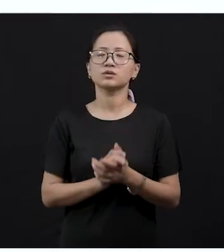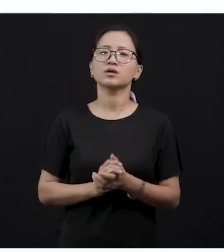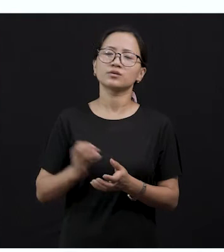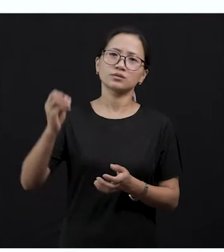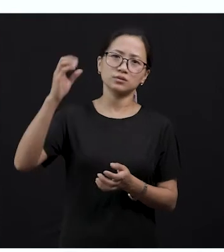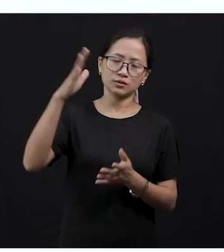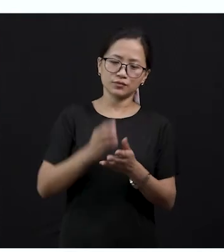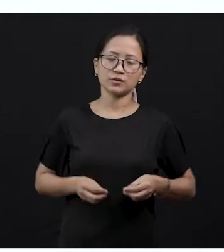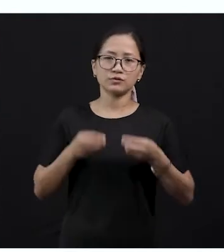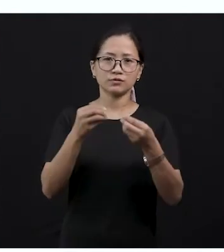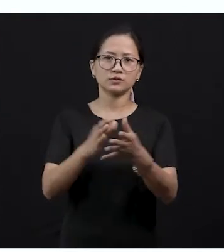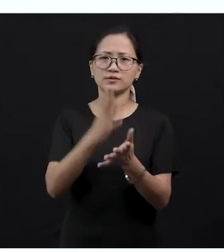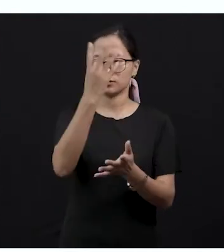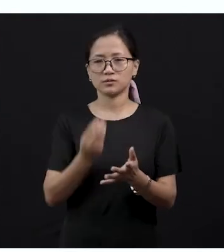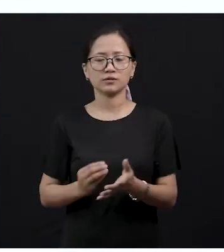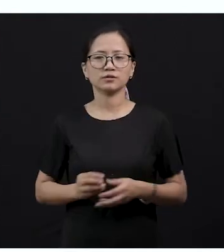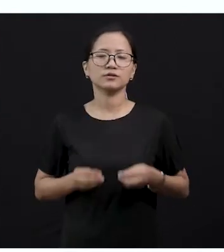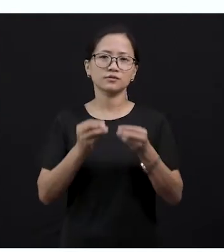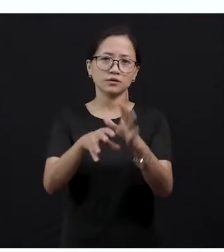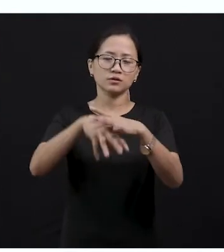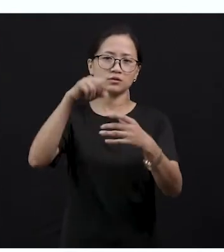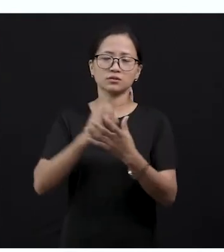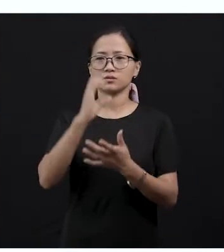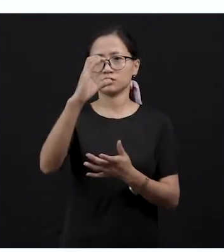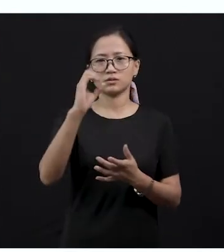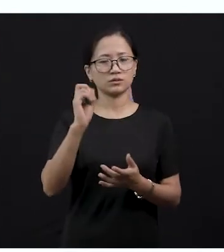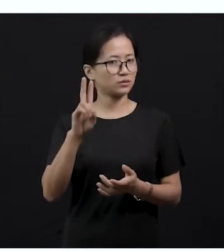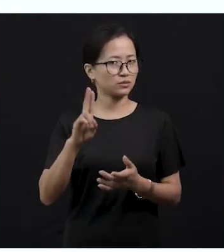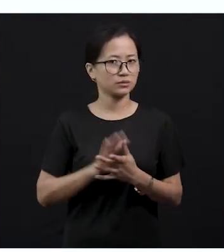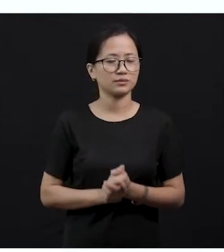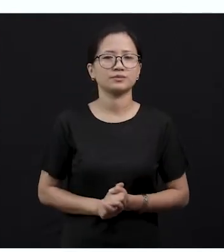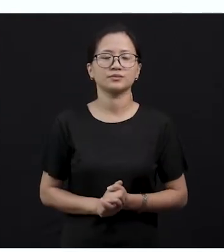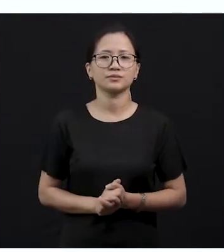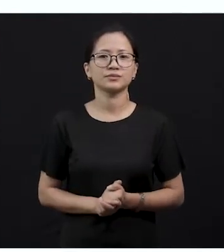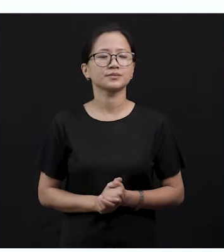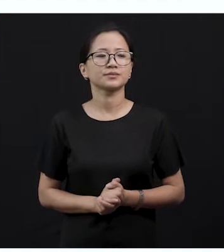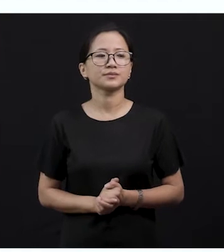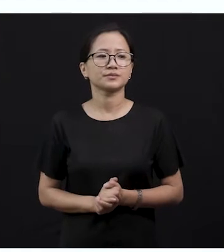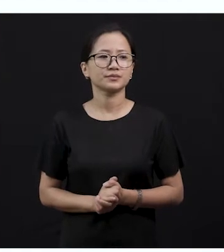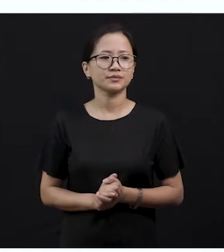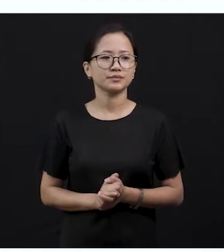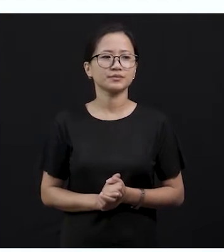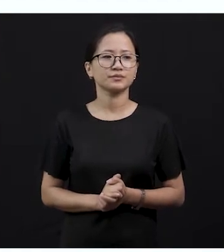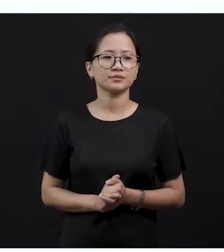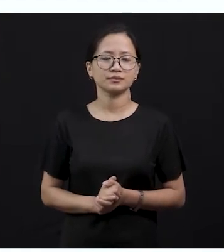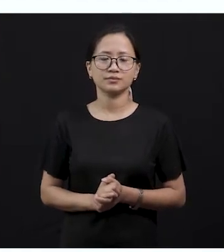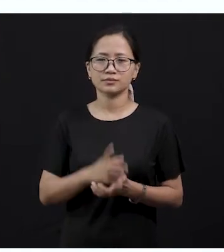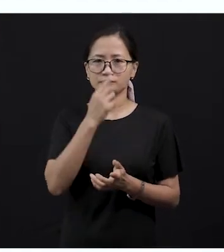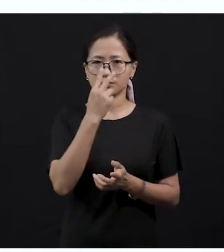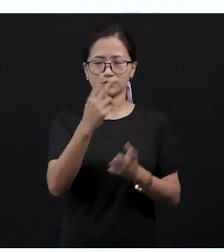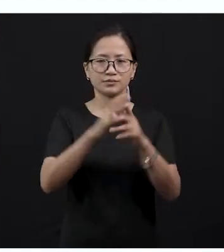and give out, they also give out carbon dioxide. This is a cellular respiration of plant. Okay, so plants